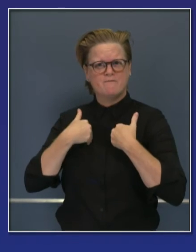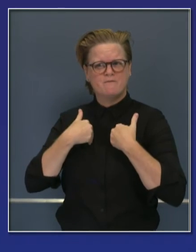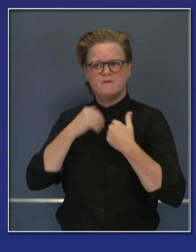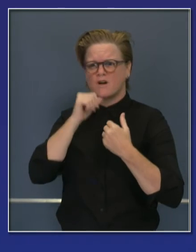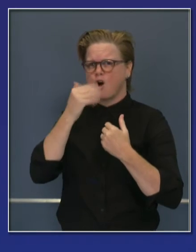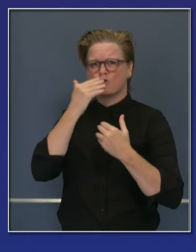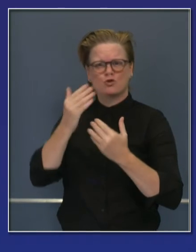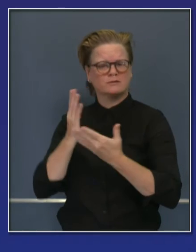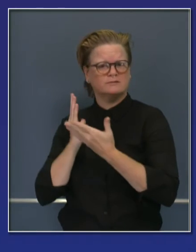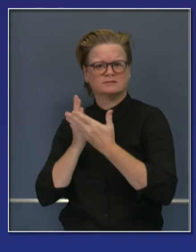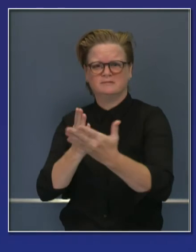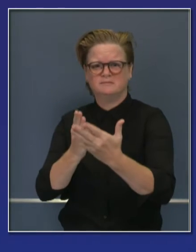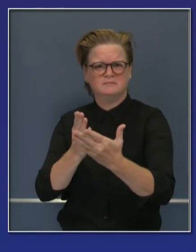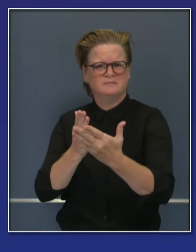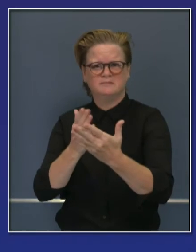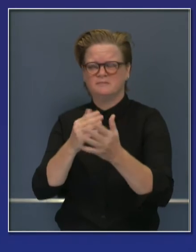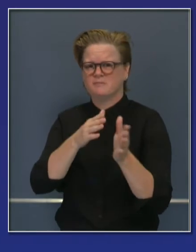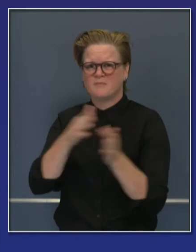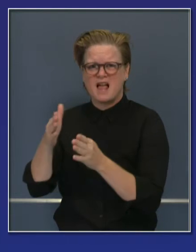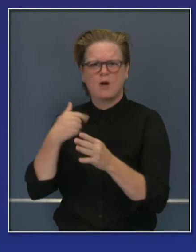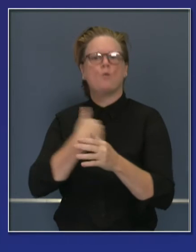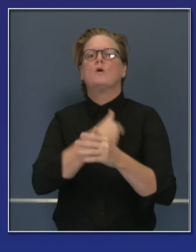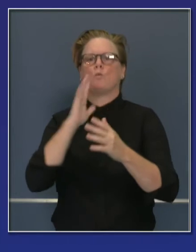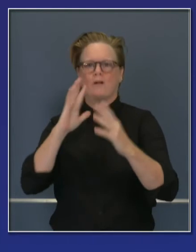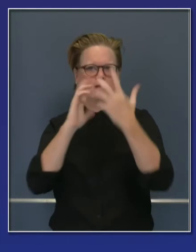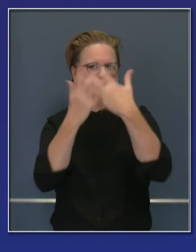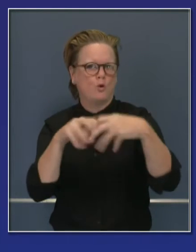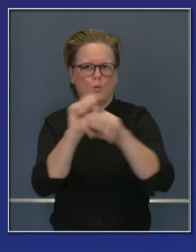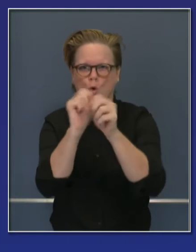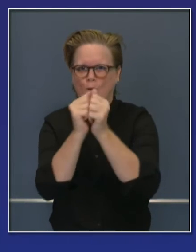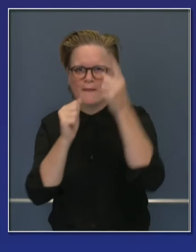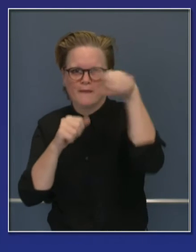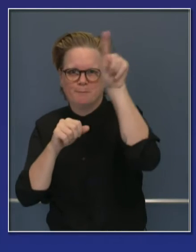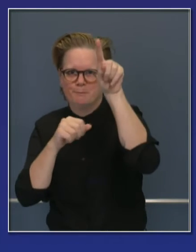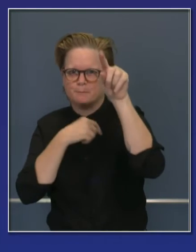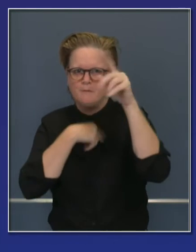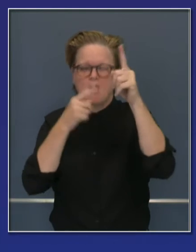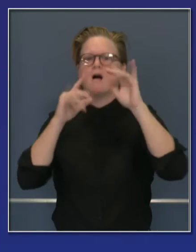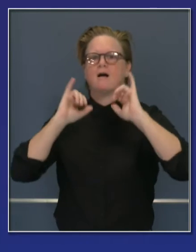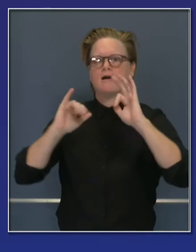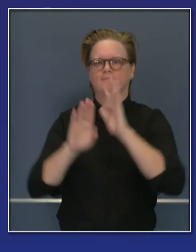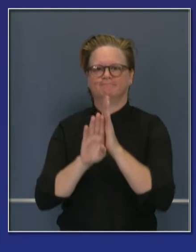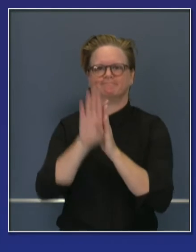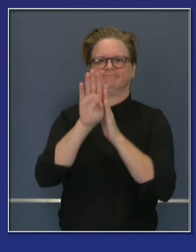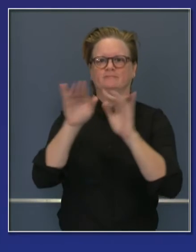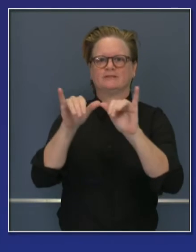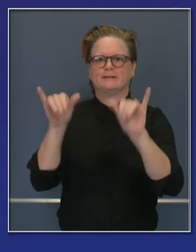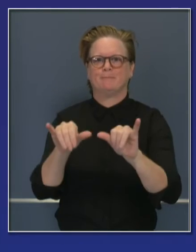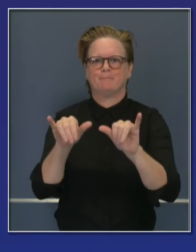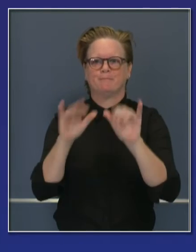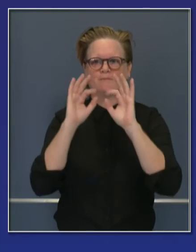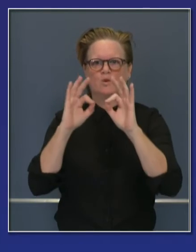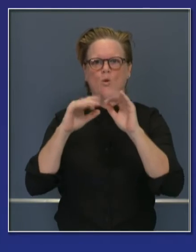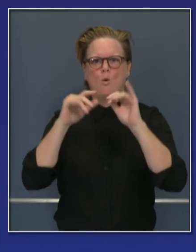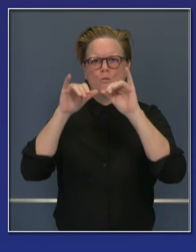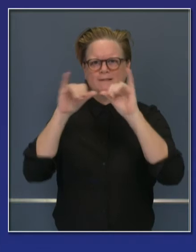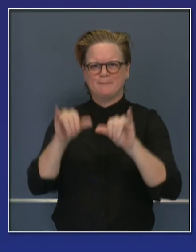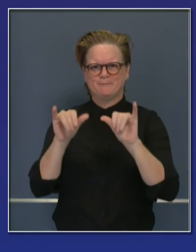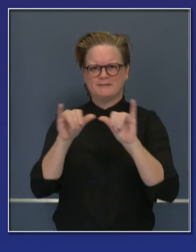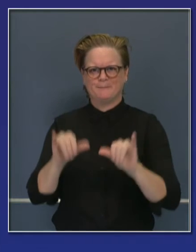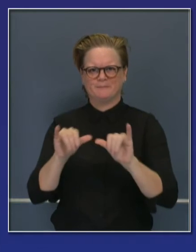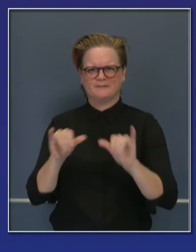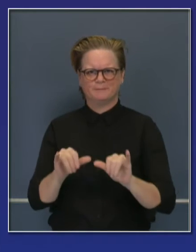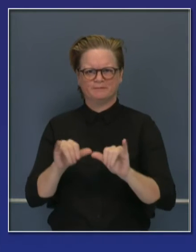vaccines out, or even within dense urban environments to make sure, again, an equity lens is our focus. And that's why these